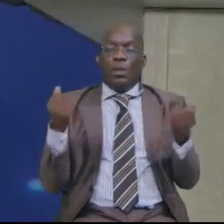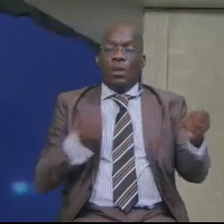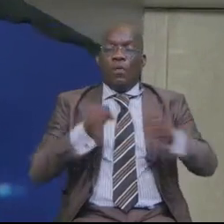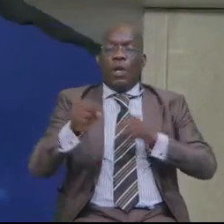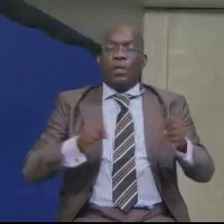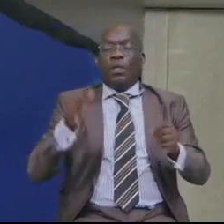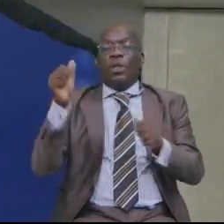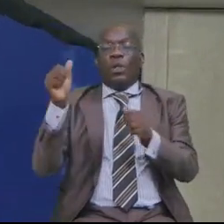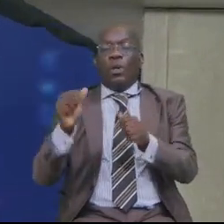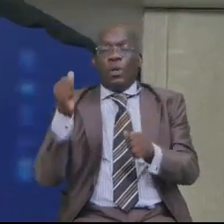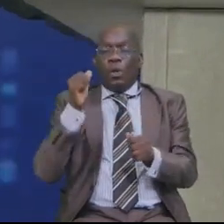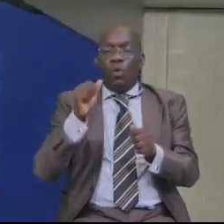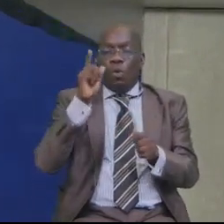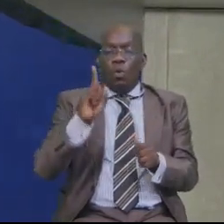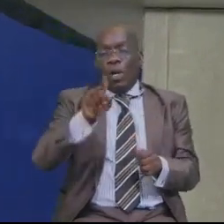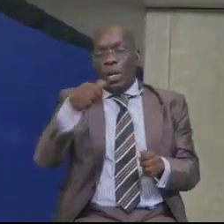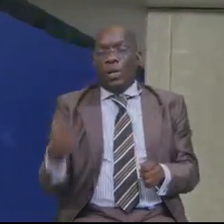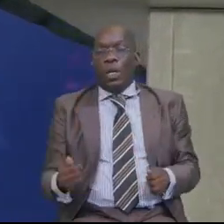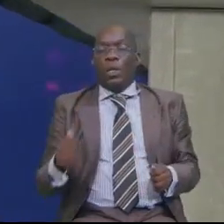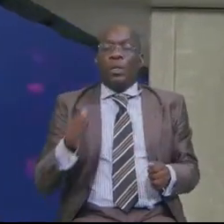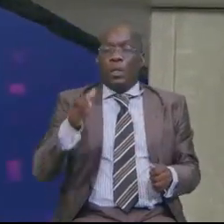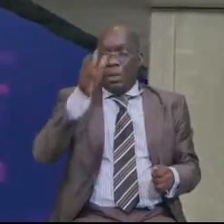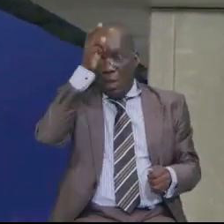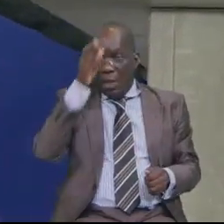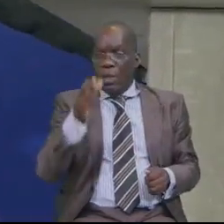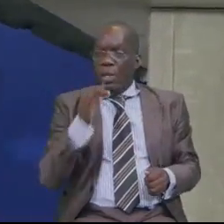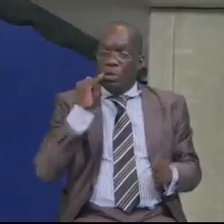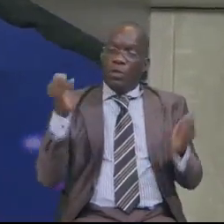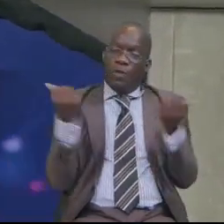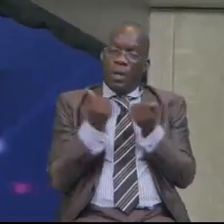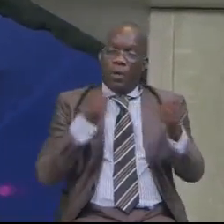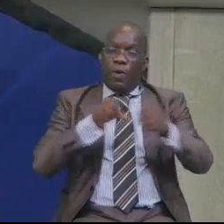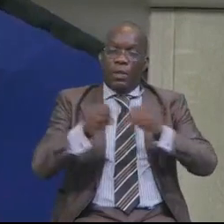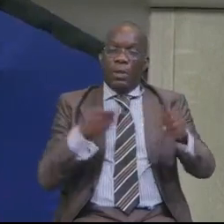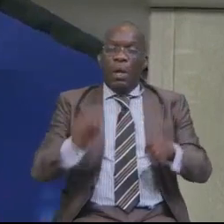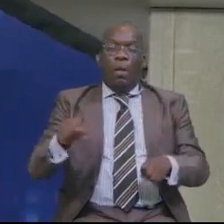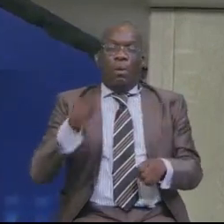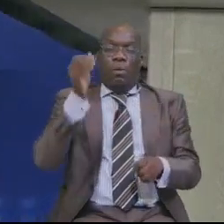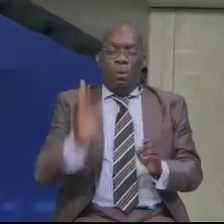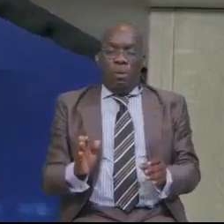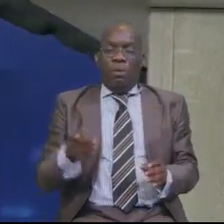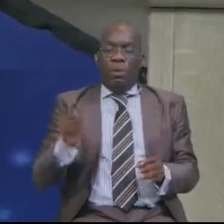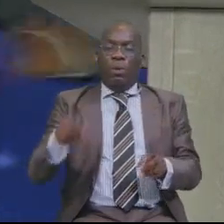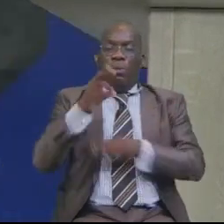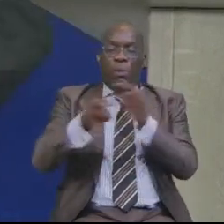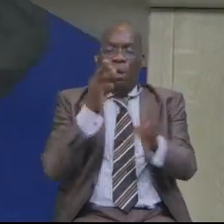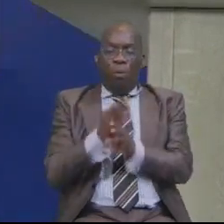fighting the preachers, and you know, the world is fighting the preachers, the flesh is fighting the